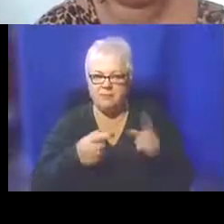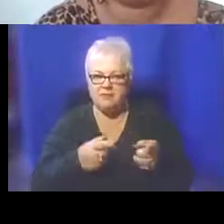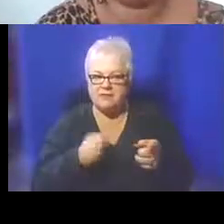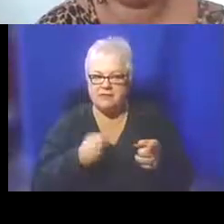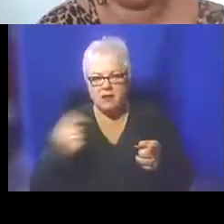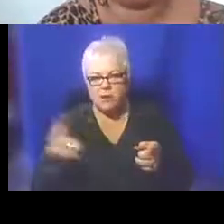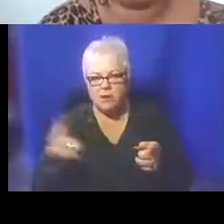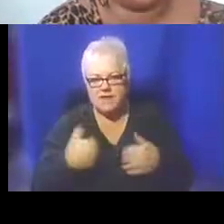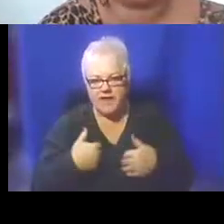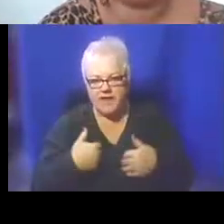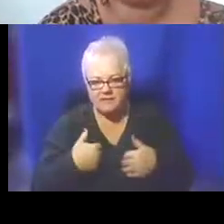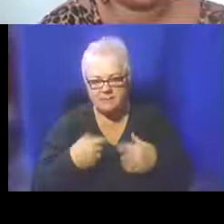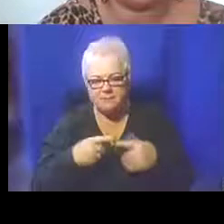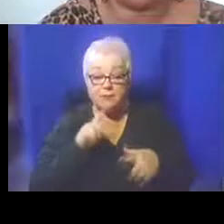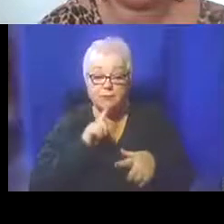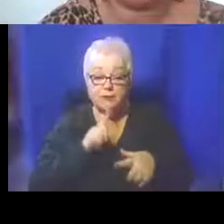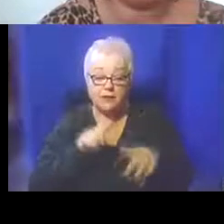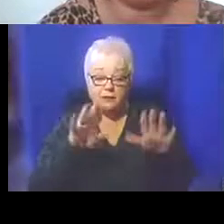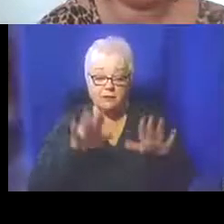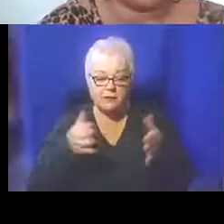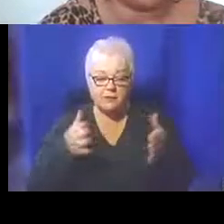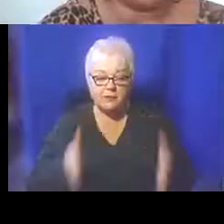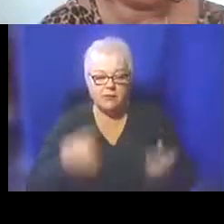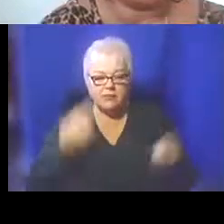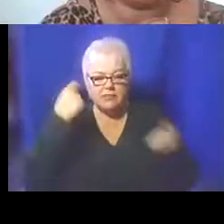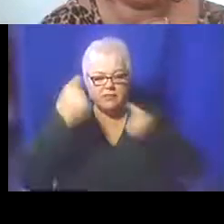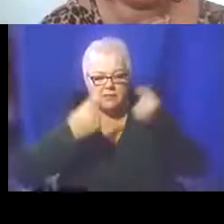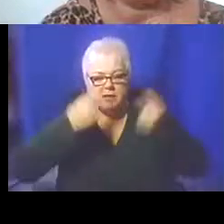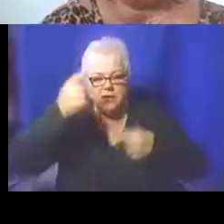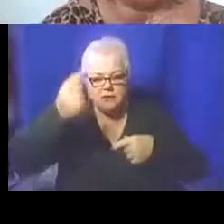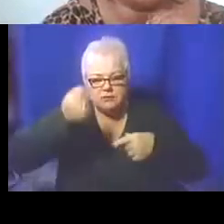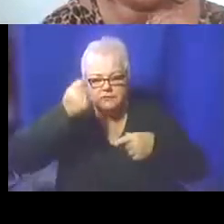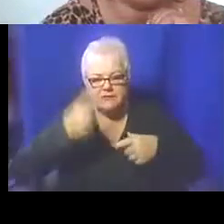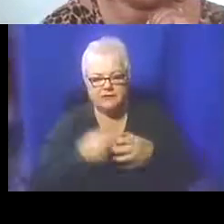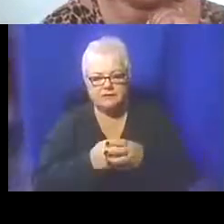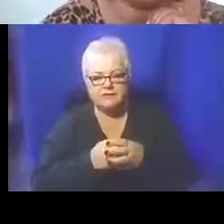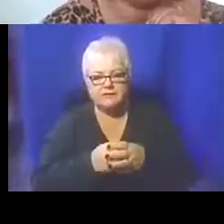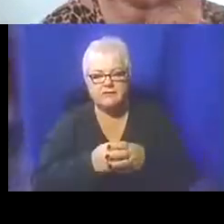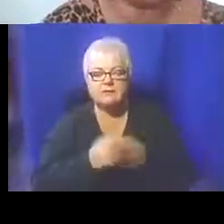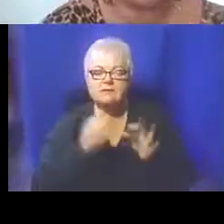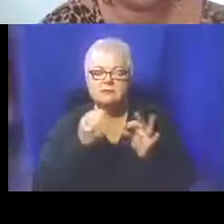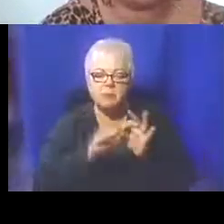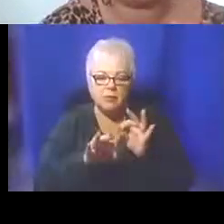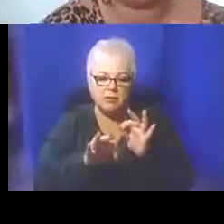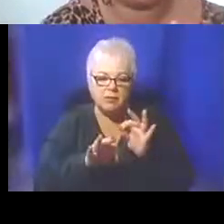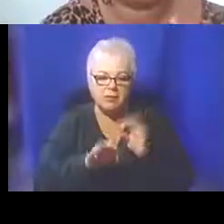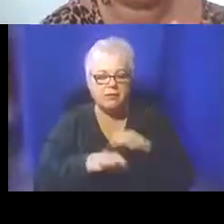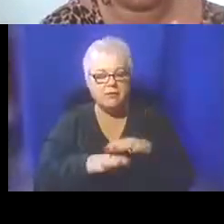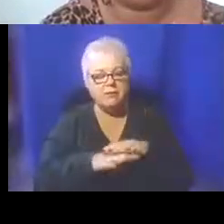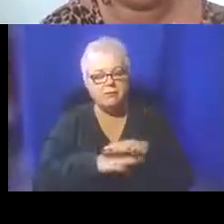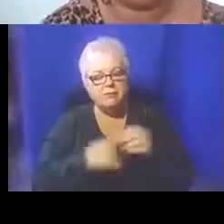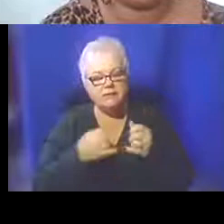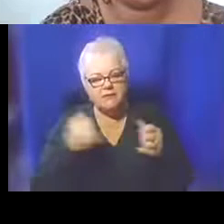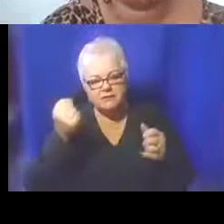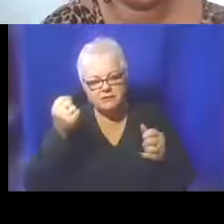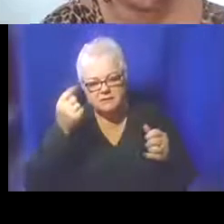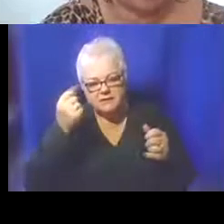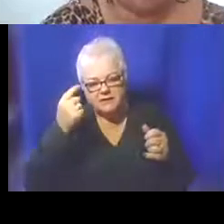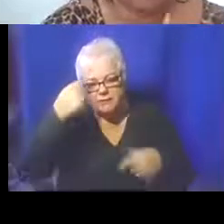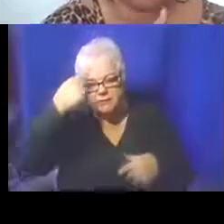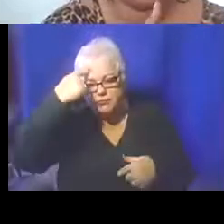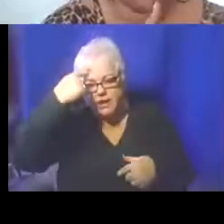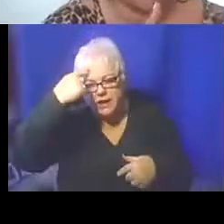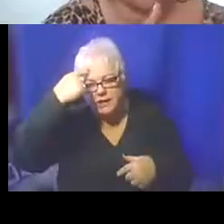it's actually a great way to think about and understand, again, very simple baseline understanding about the brain and